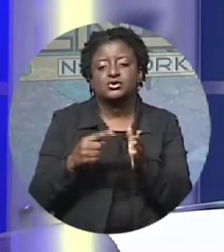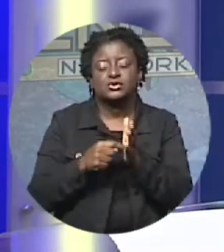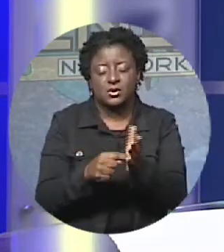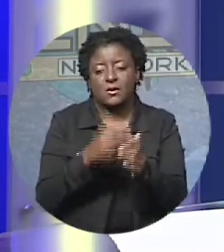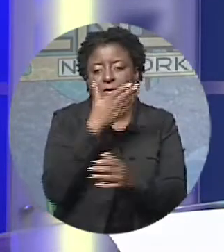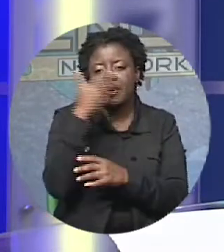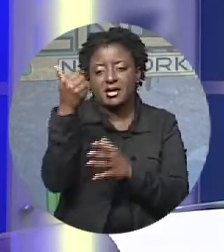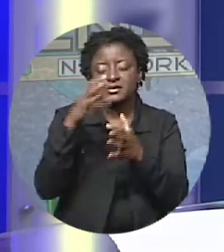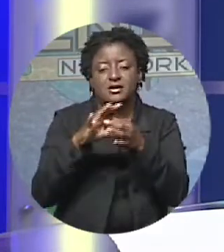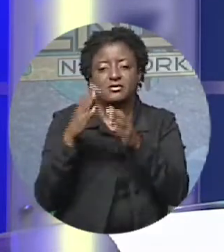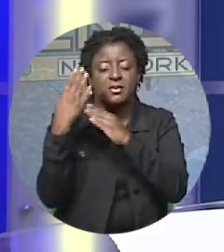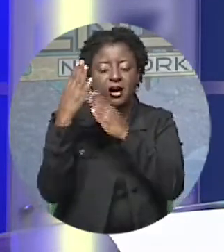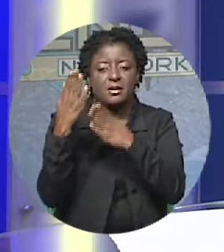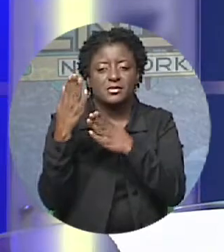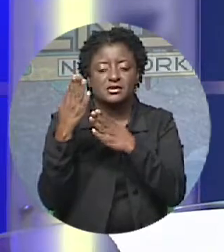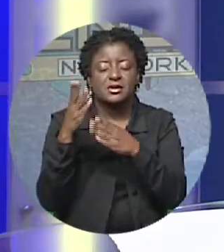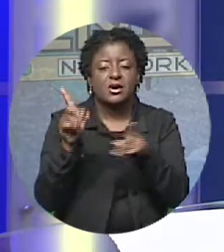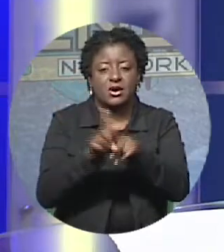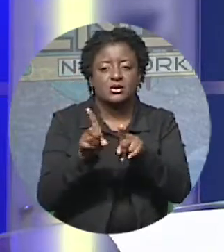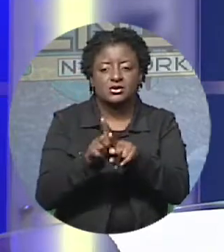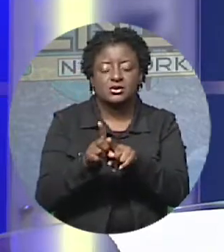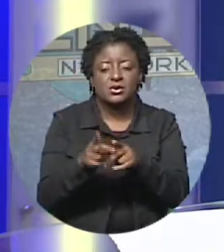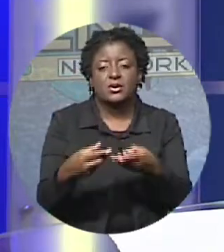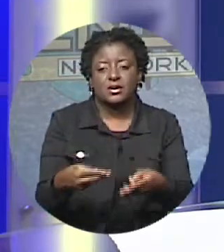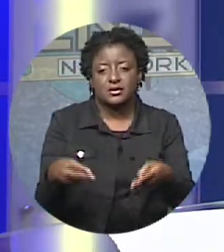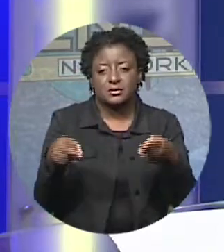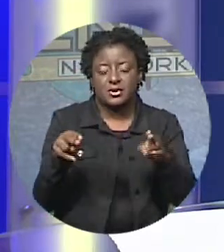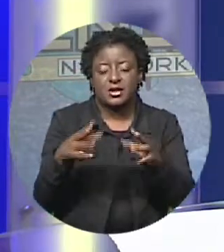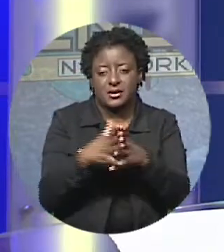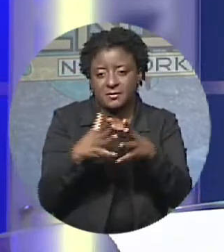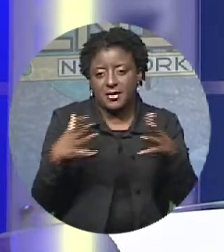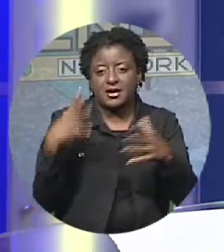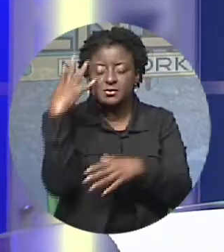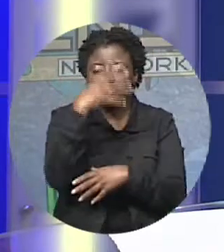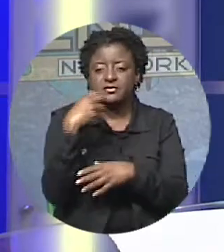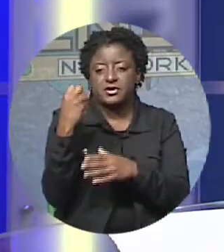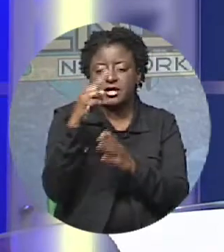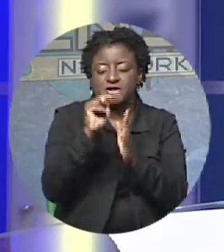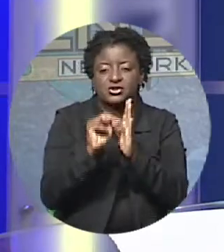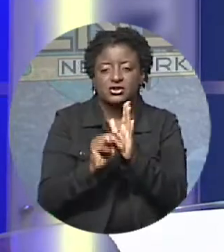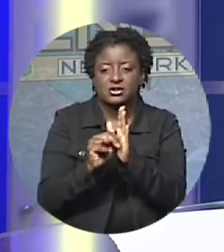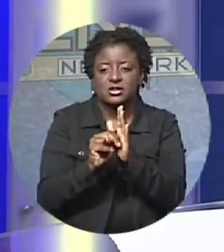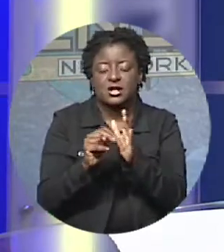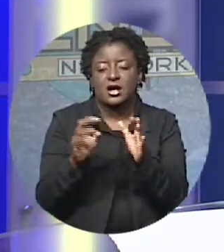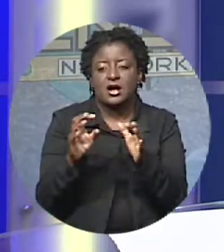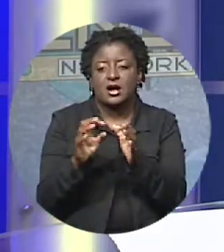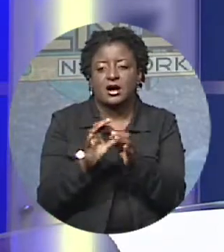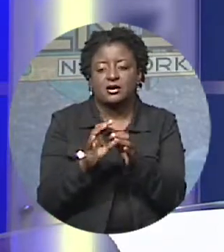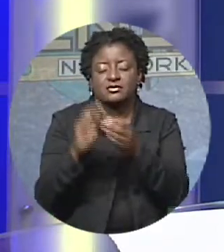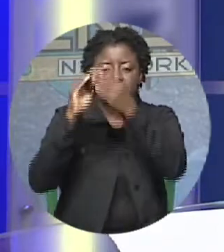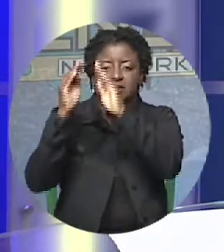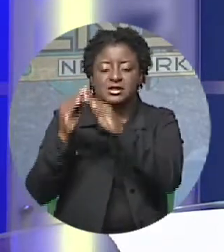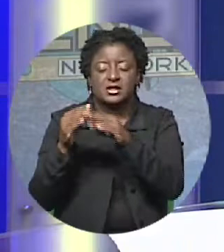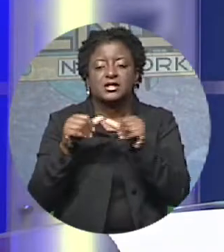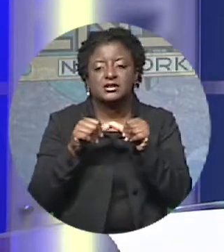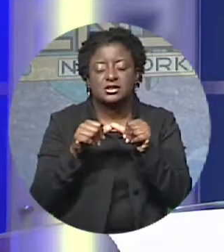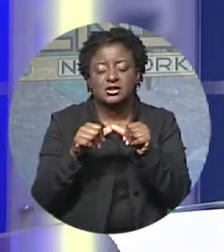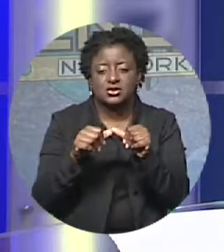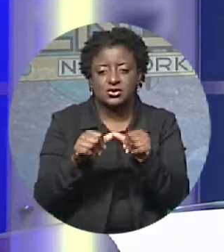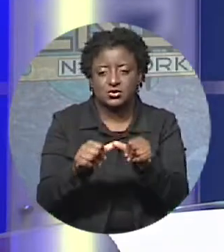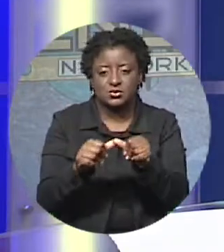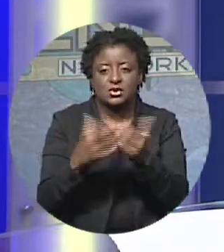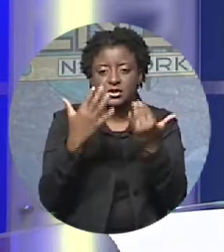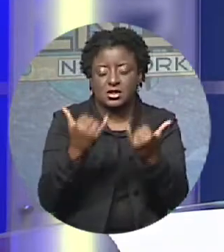to offer in this area are also underway. The mass beautification of the city continues as the wheels are now in motion to enhance the